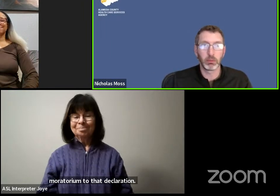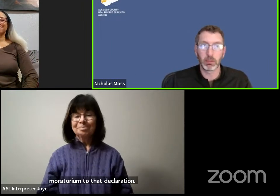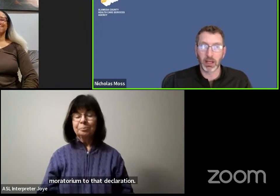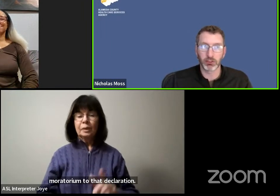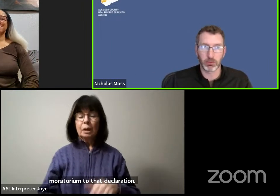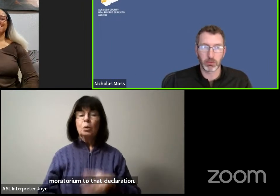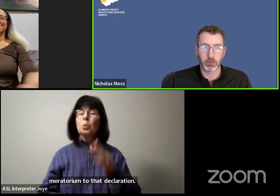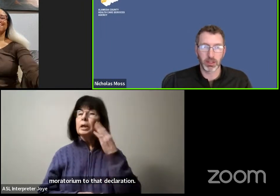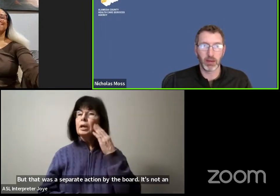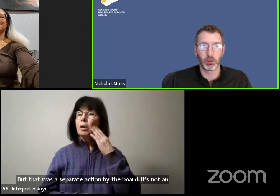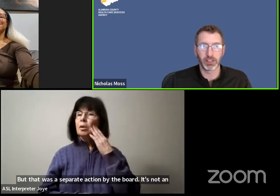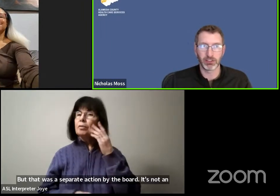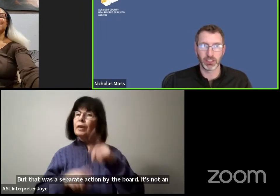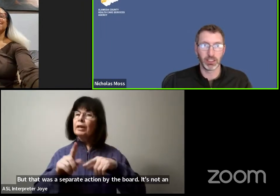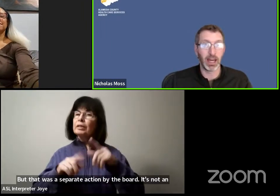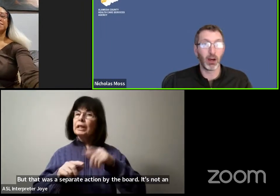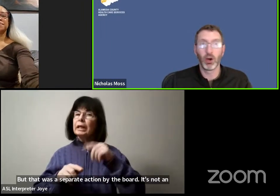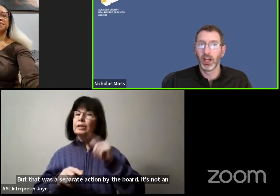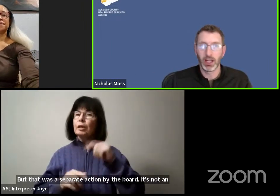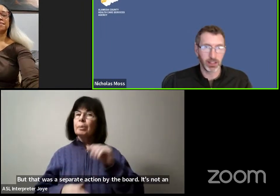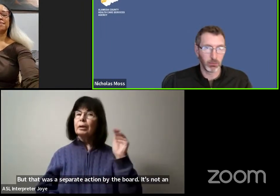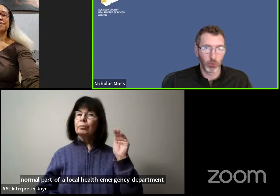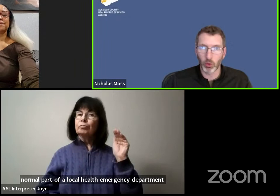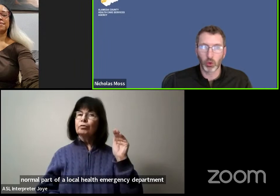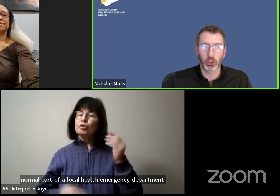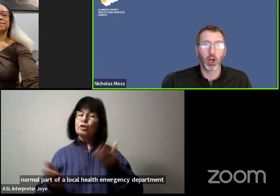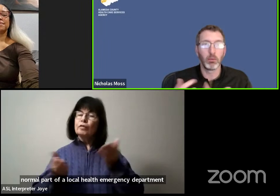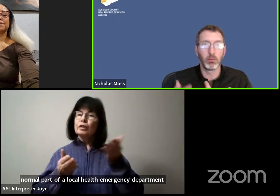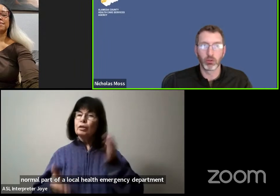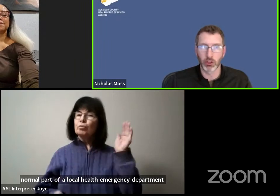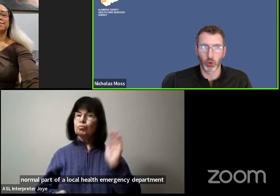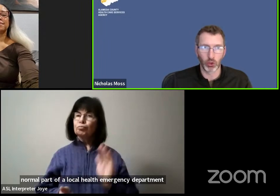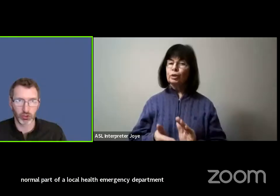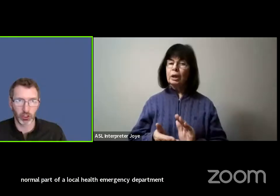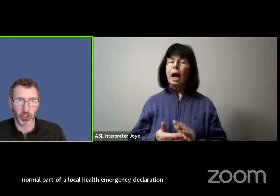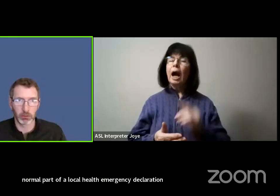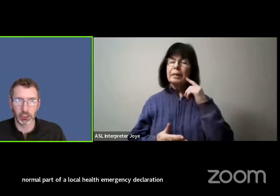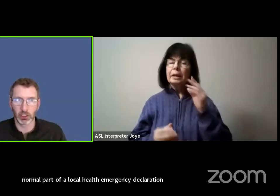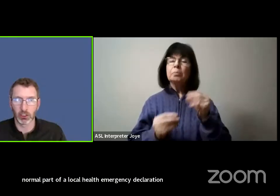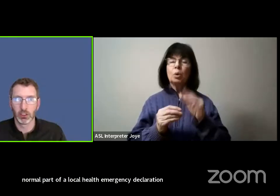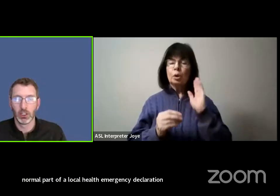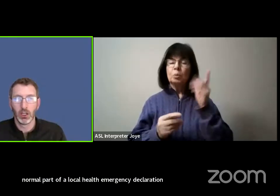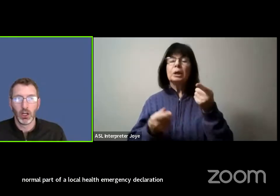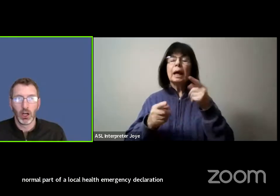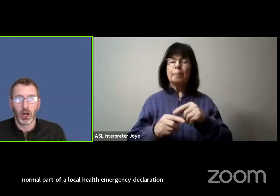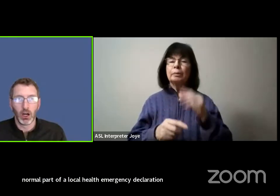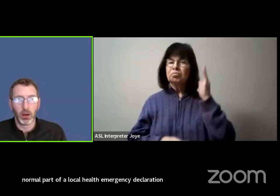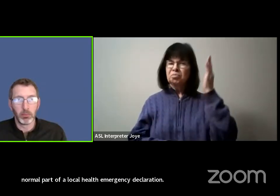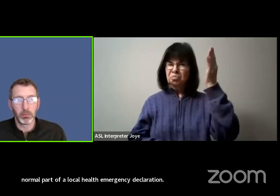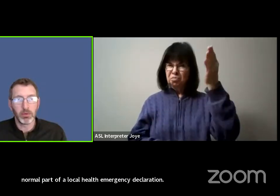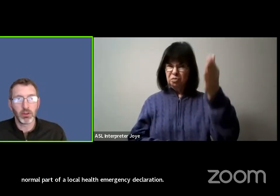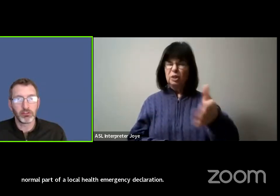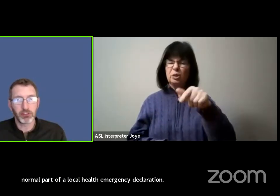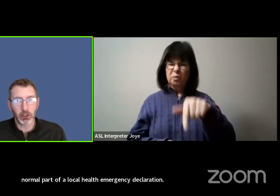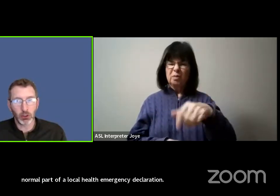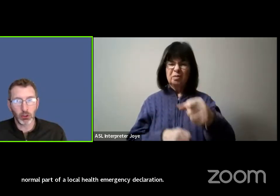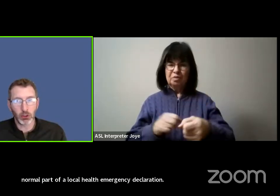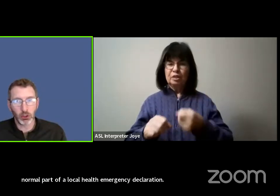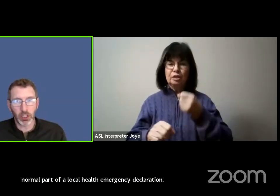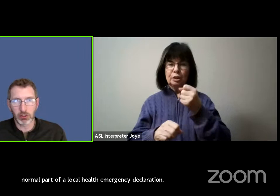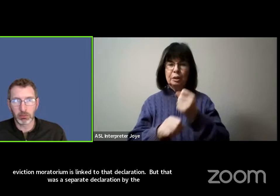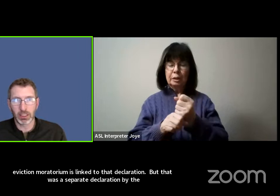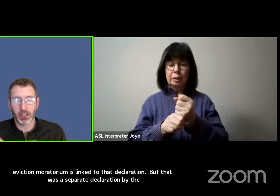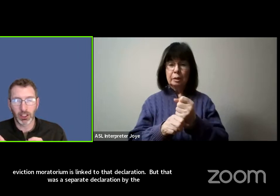heard a little bit about some of that with testing now. I think more will come over the course of the coming year. The